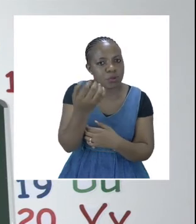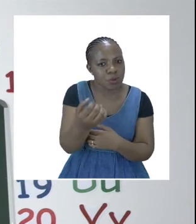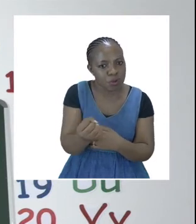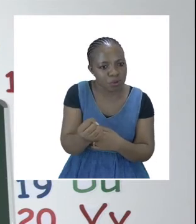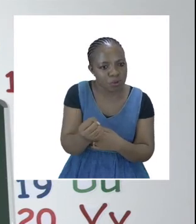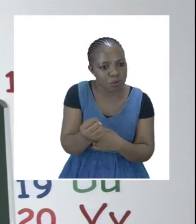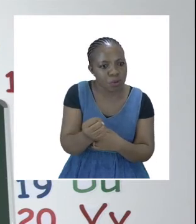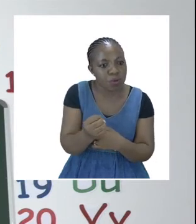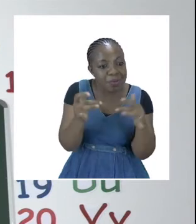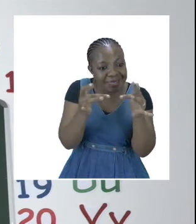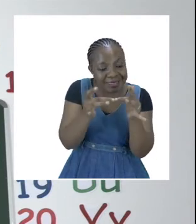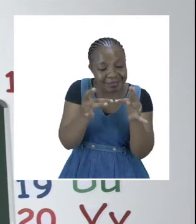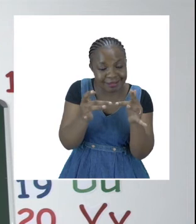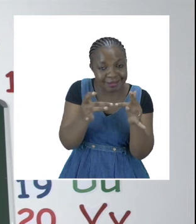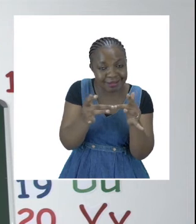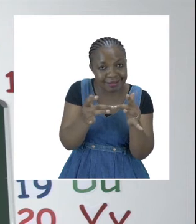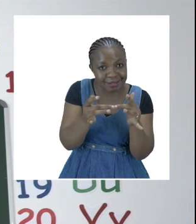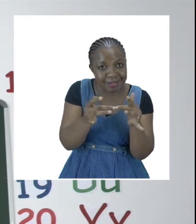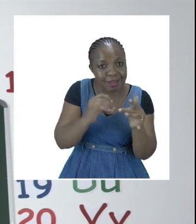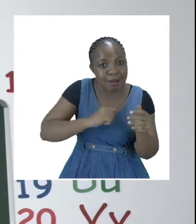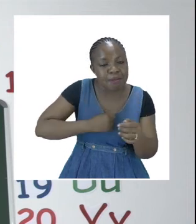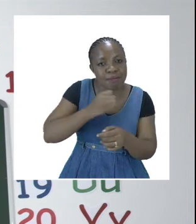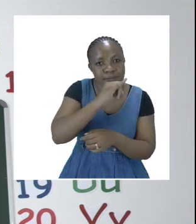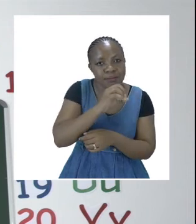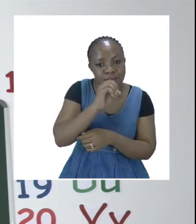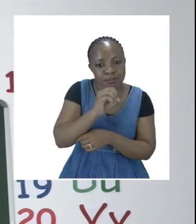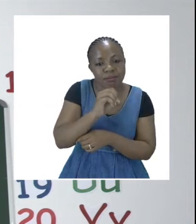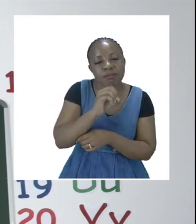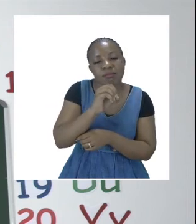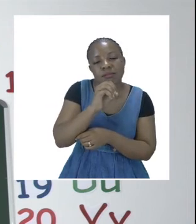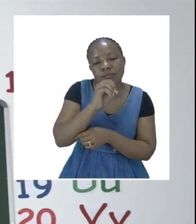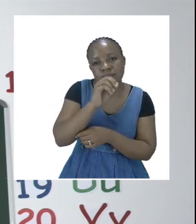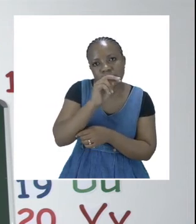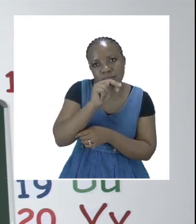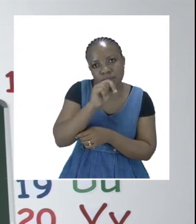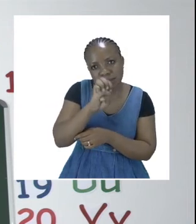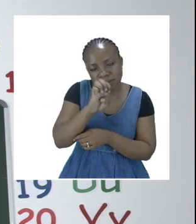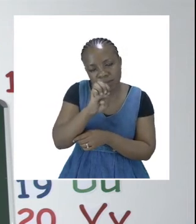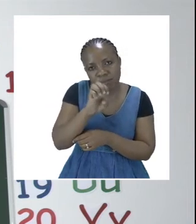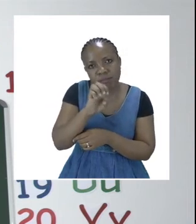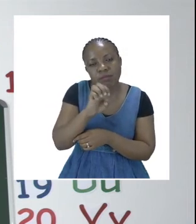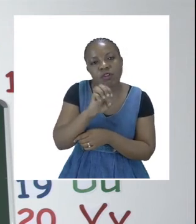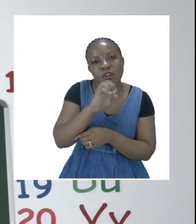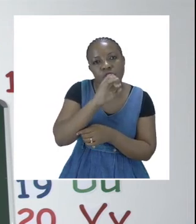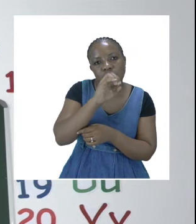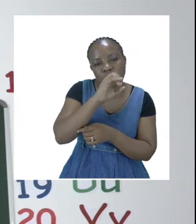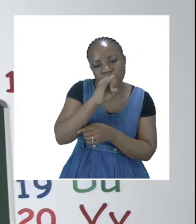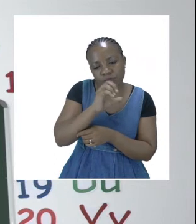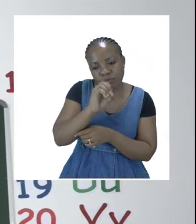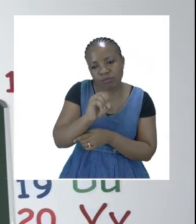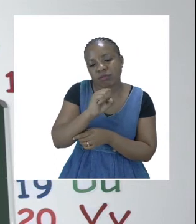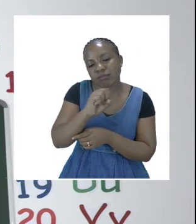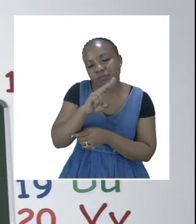our online platforms, MyZone and Zoshi Facebook pages, and in addition,